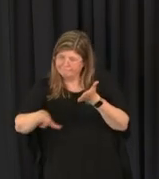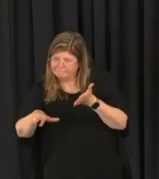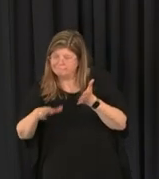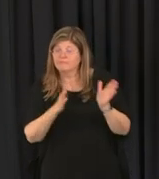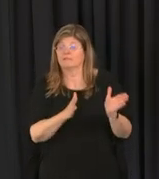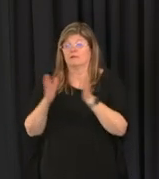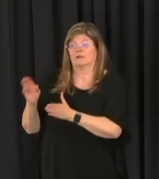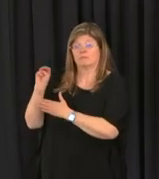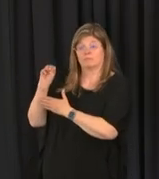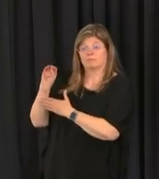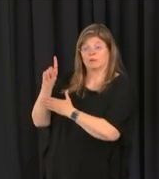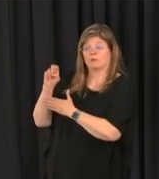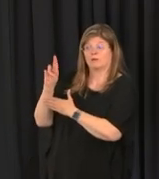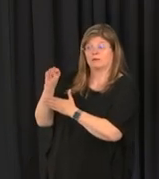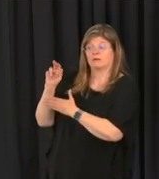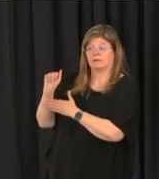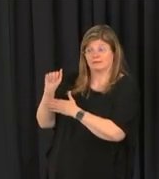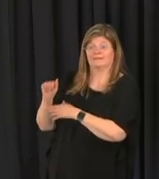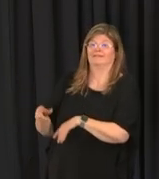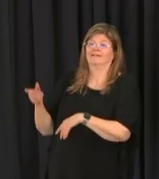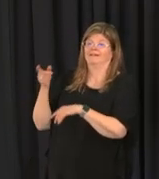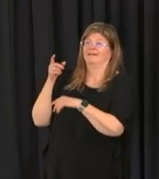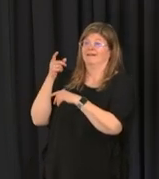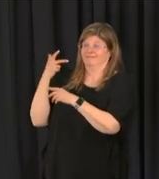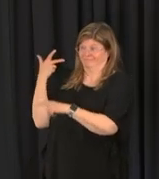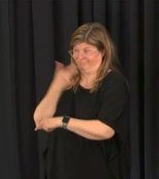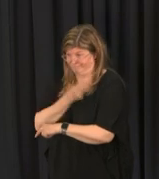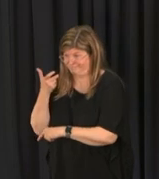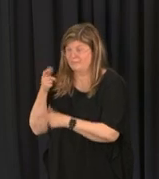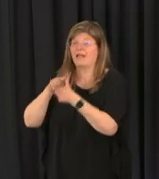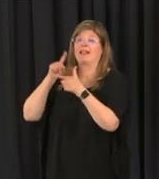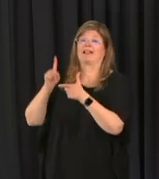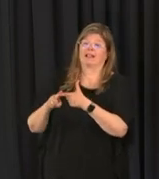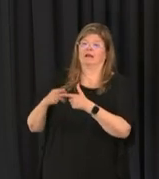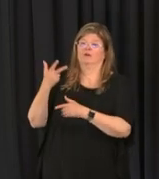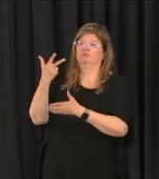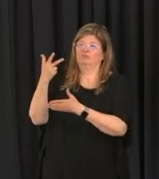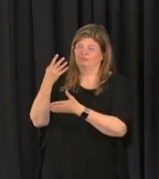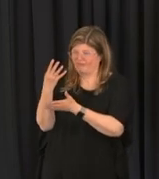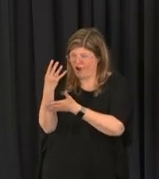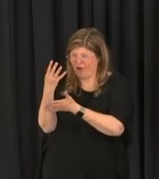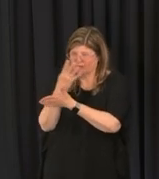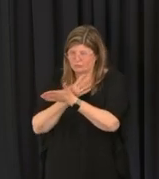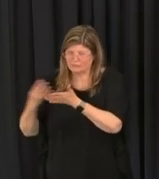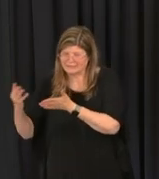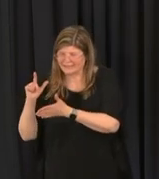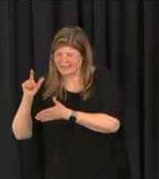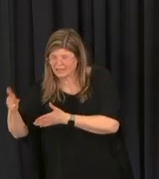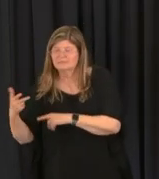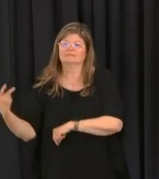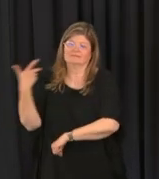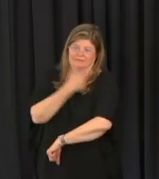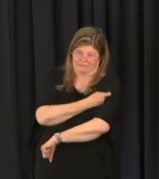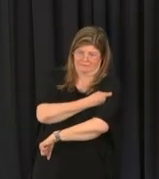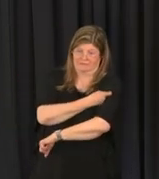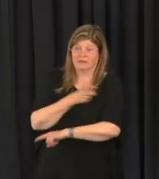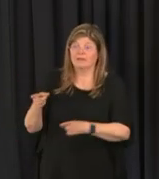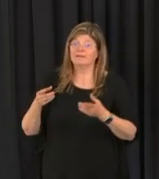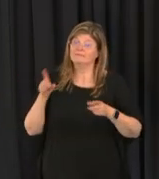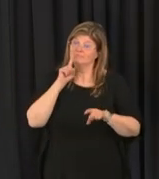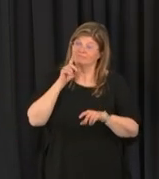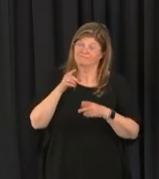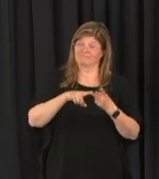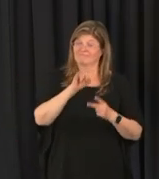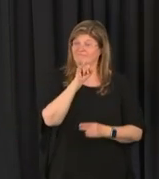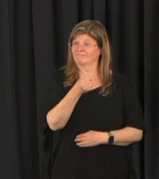product. The full vaccination means that your body has now had the appropriate amount of time to respond